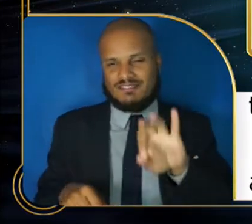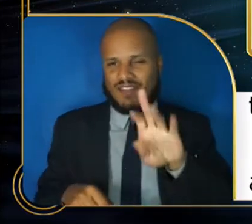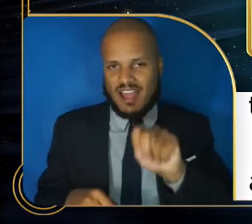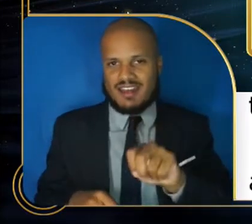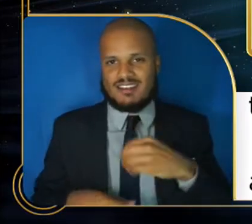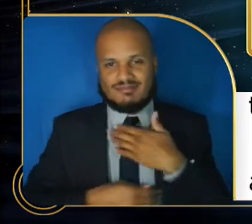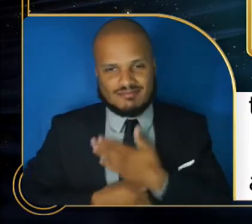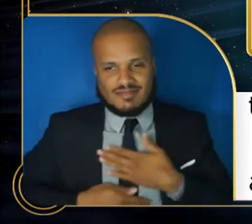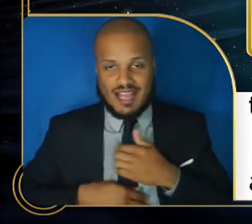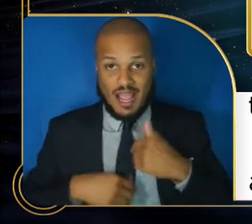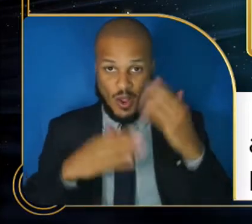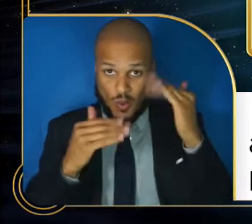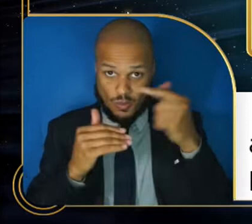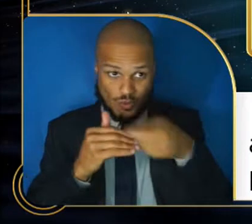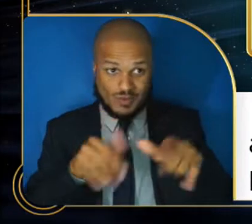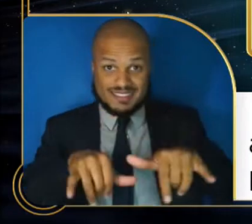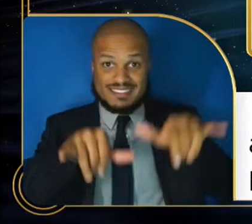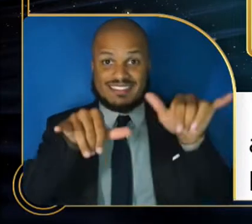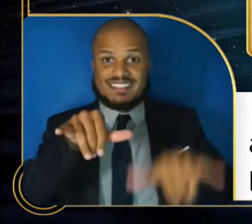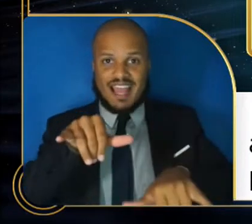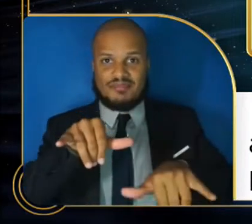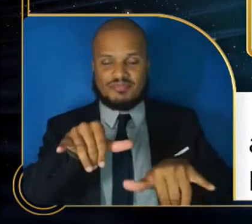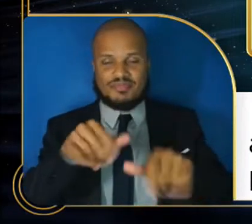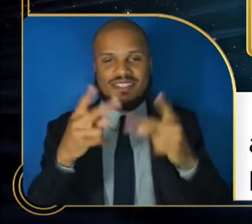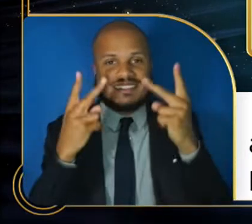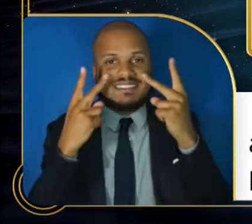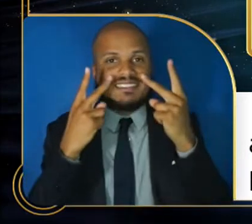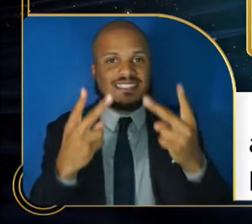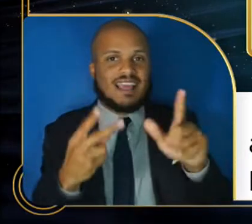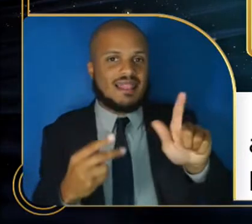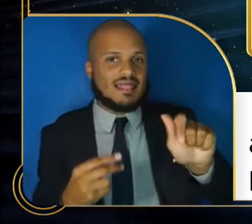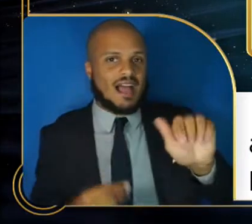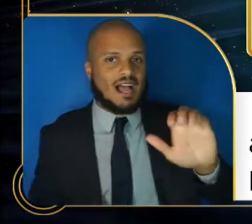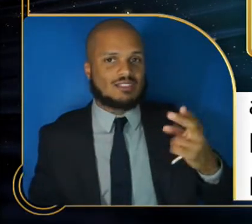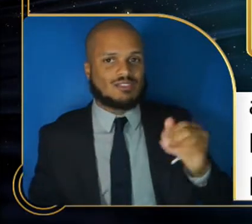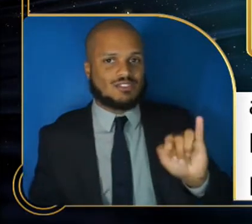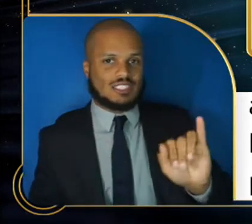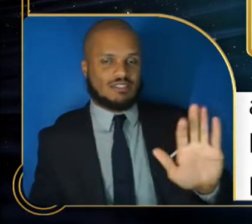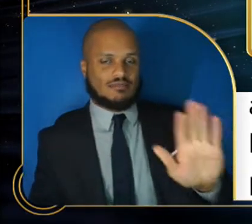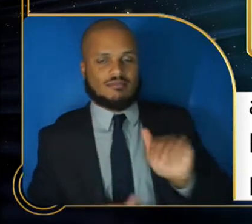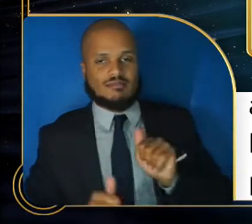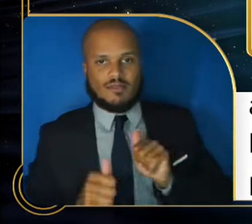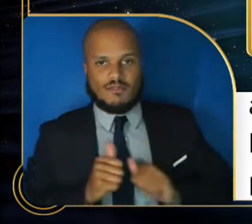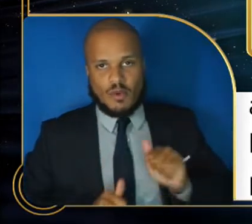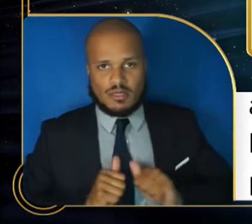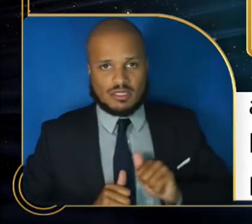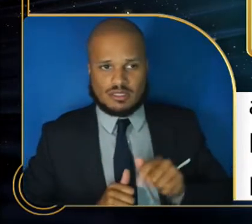everybody will stay to see Lachi's performance. She's amazing.